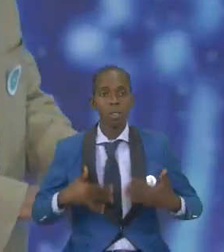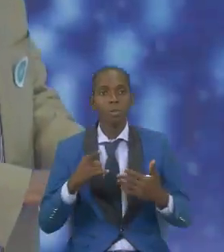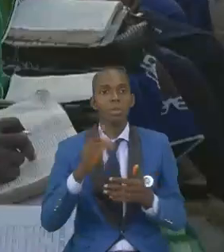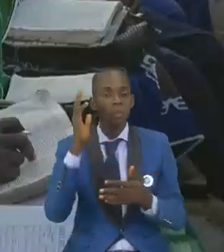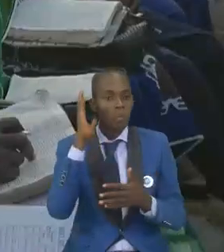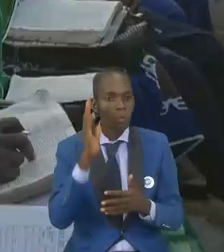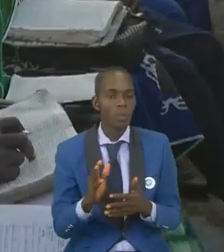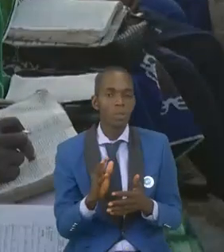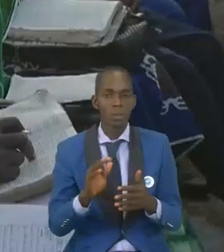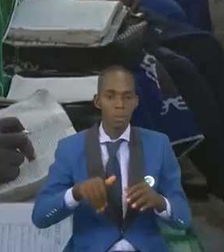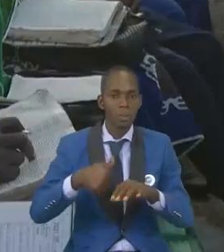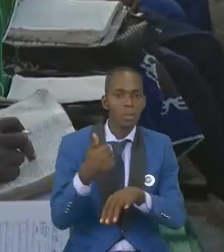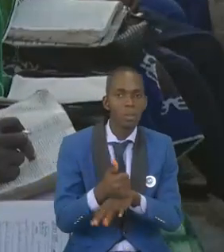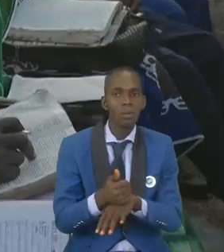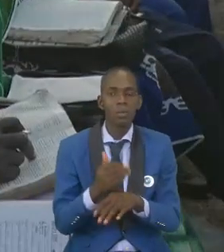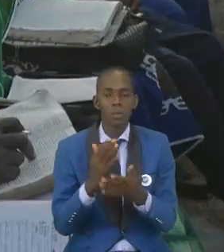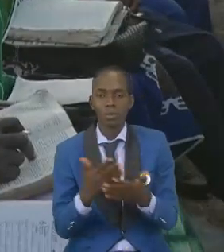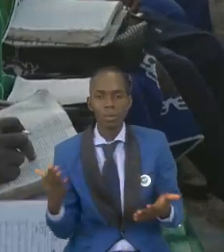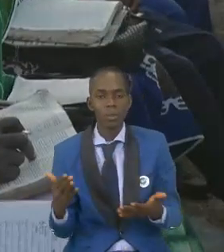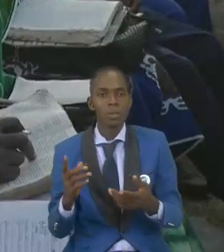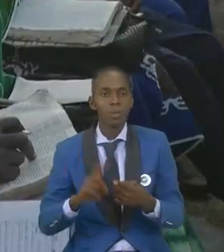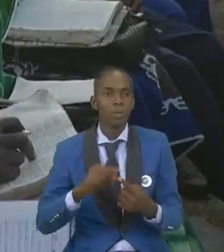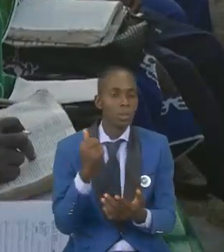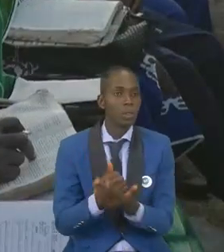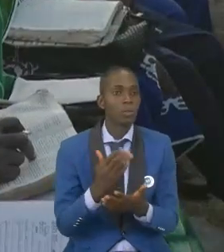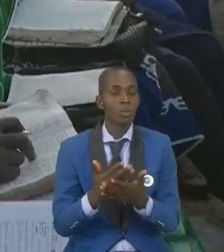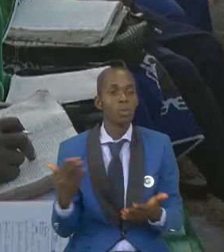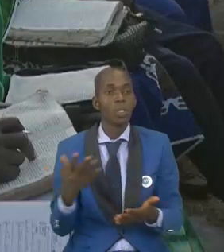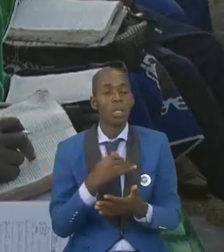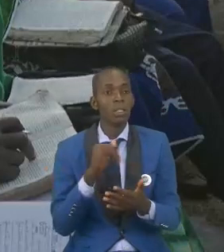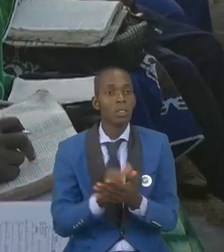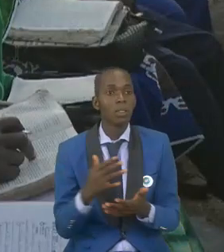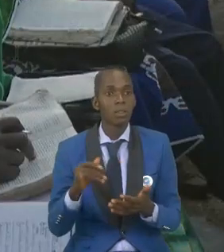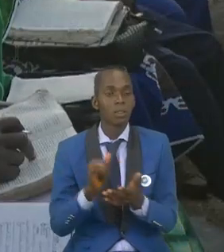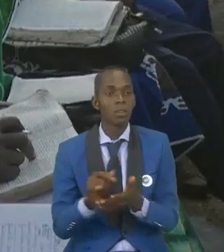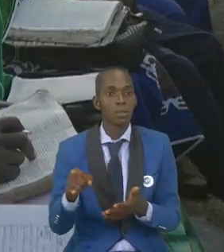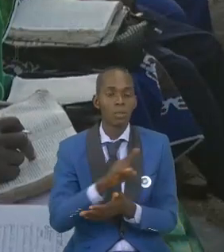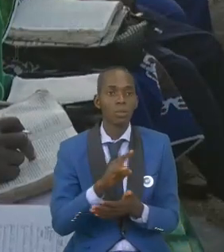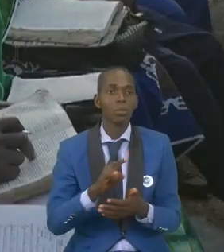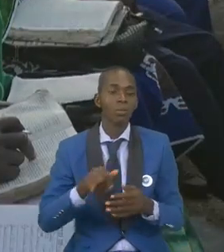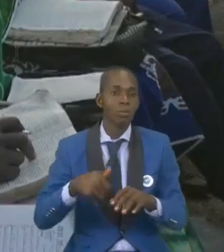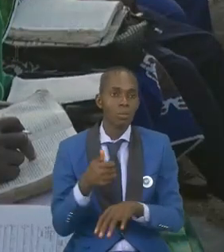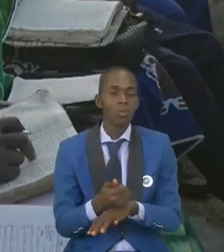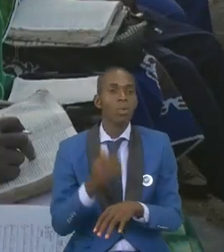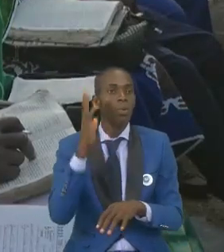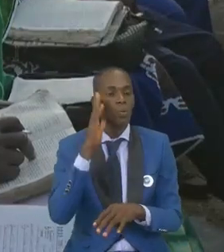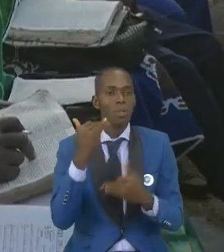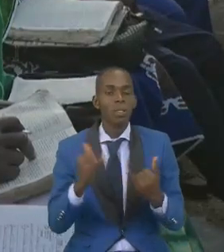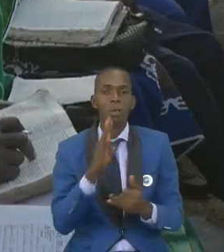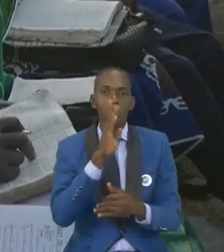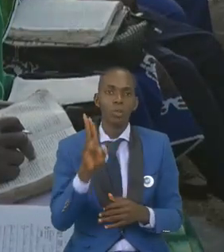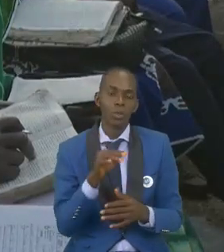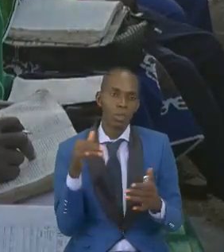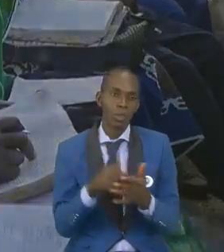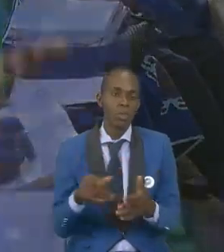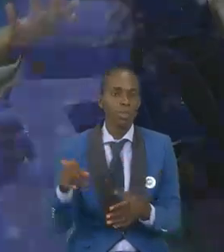tipped to sign something, and that thing you sign hurriedly will work against you